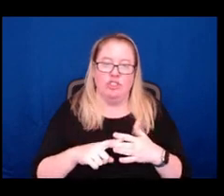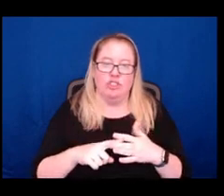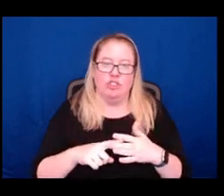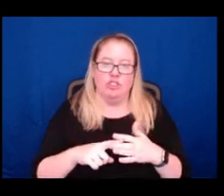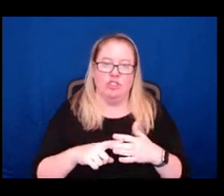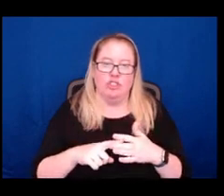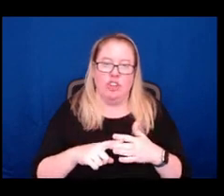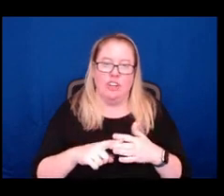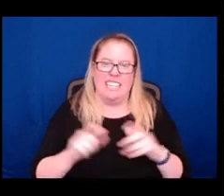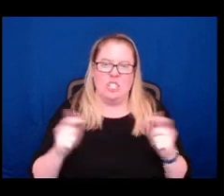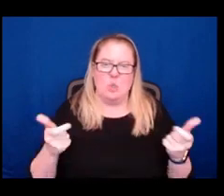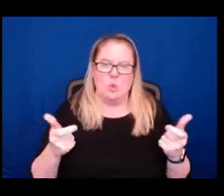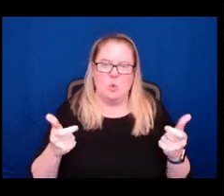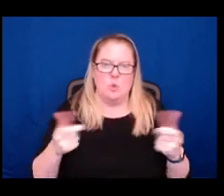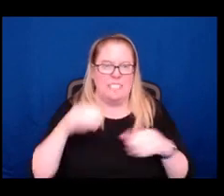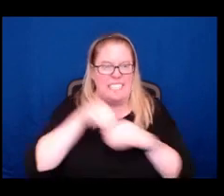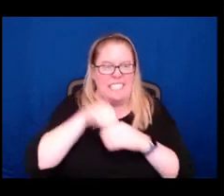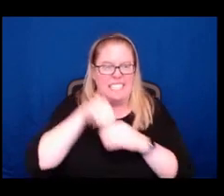it.